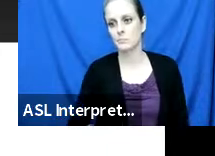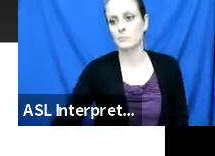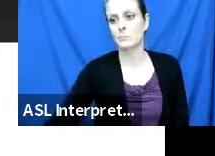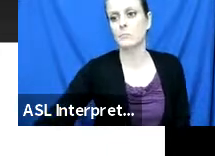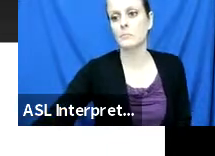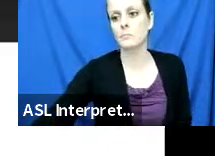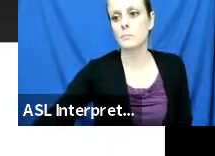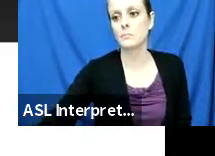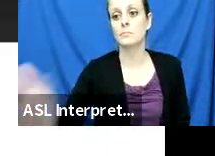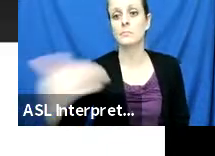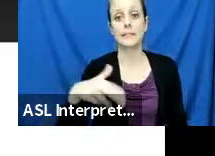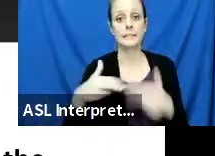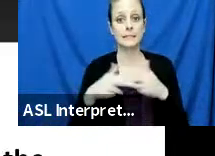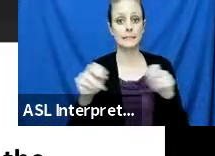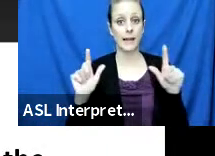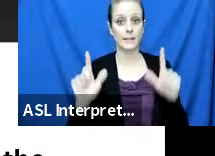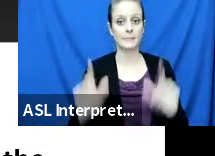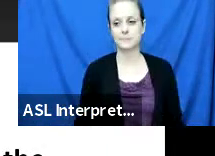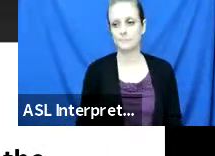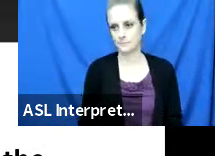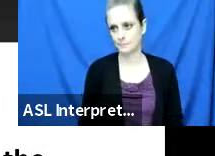Next slide.